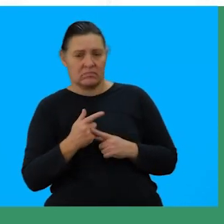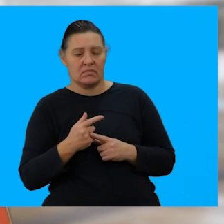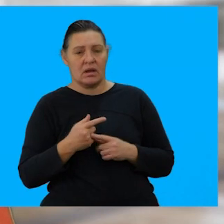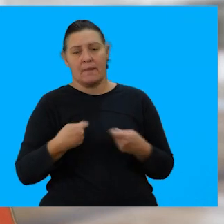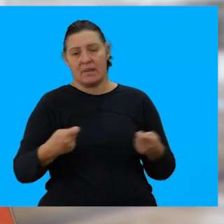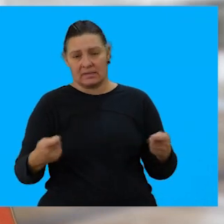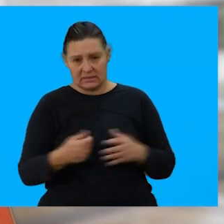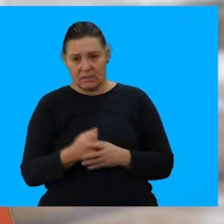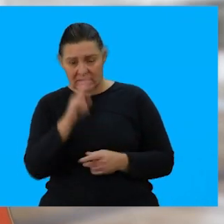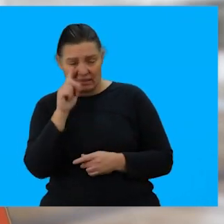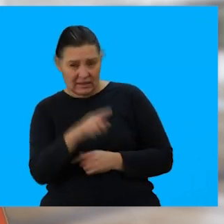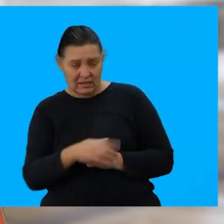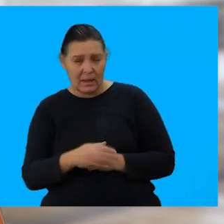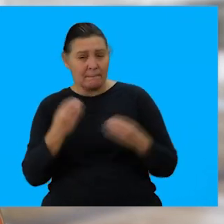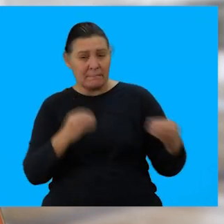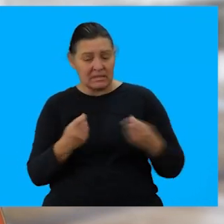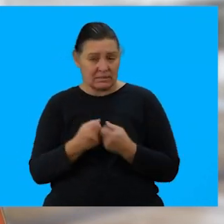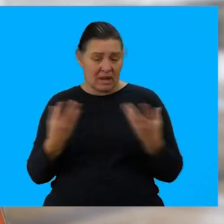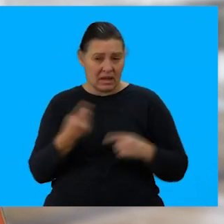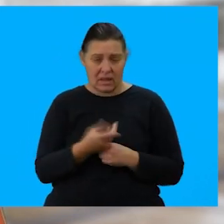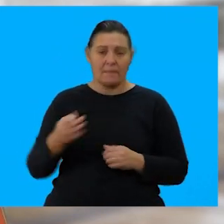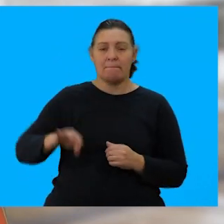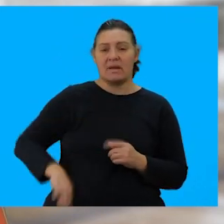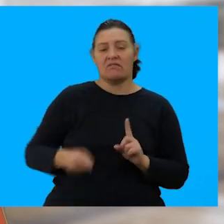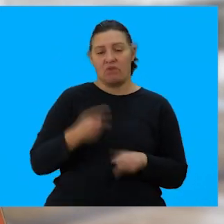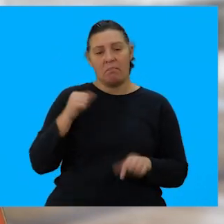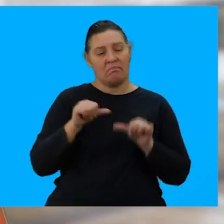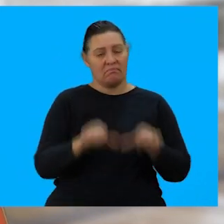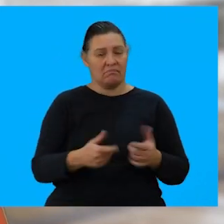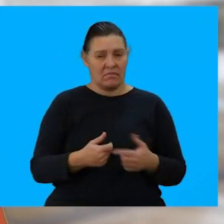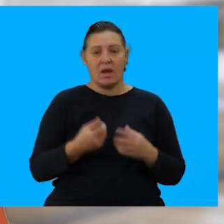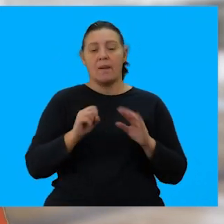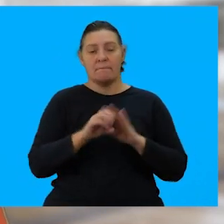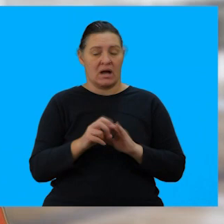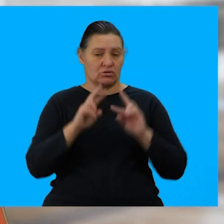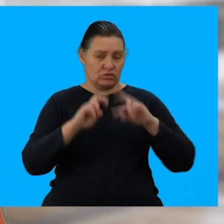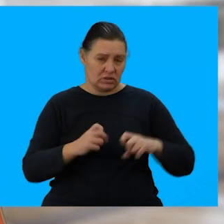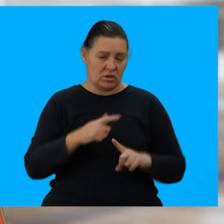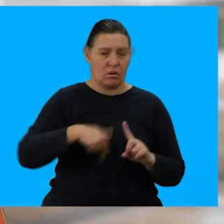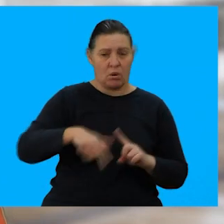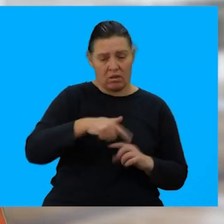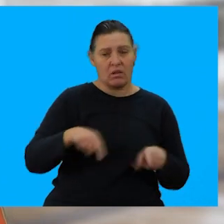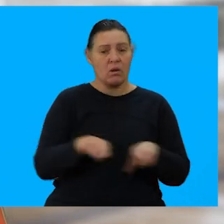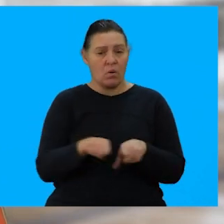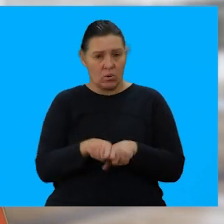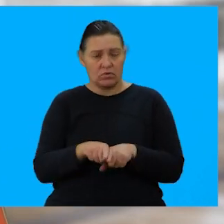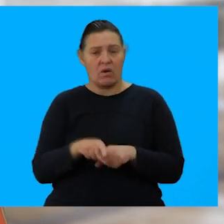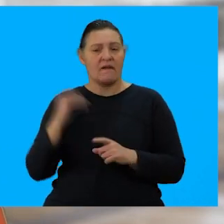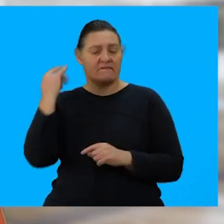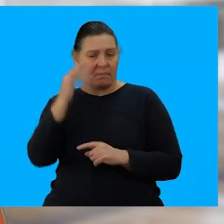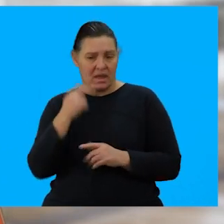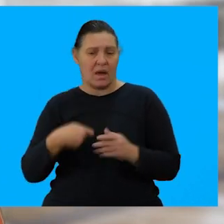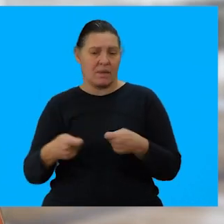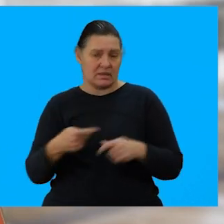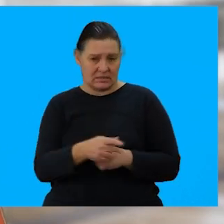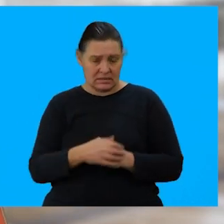markets. So you need to consider the fact that many businesses, they do benefit from conducting market research locally and also in